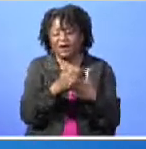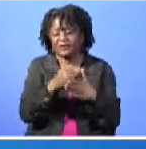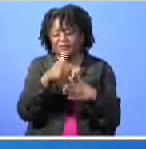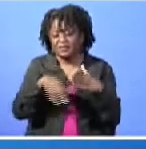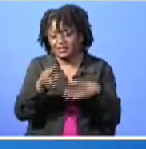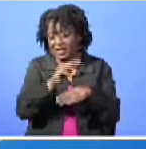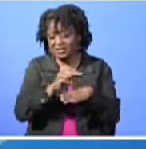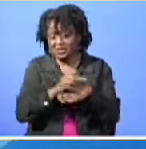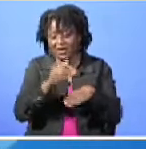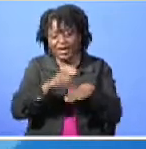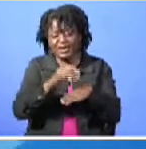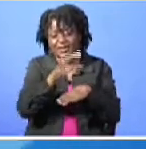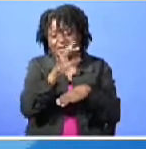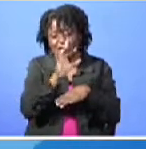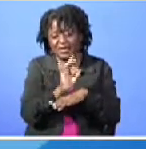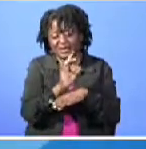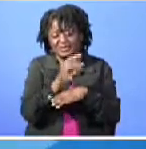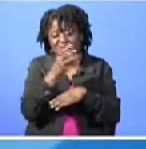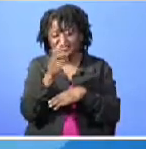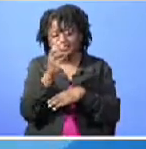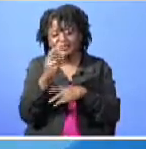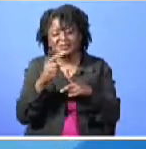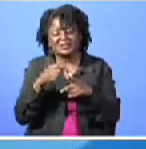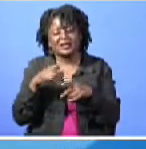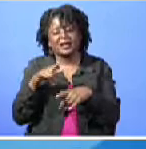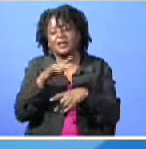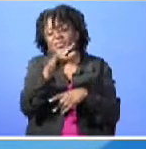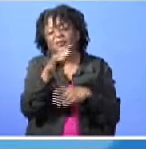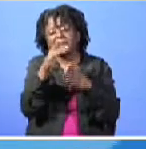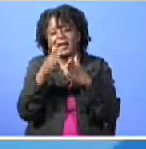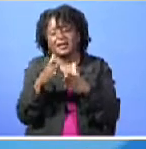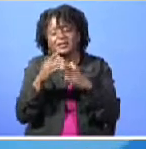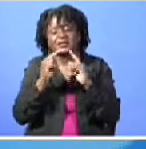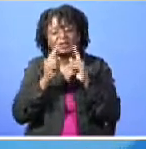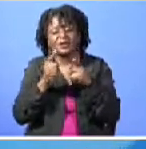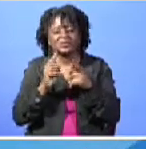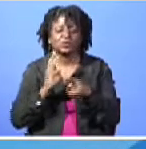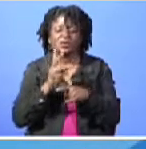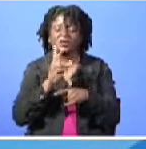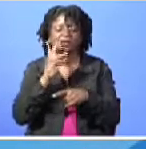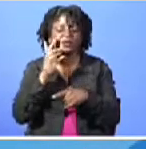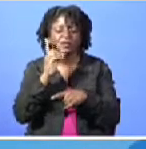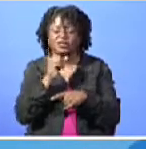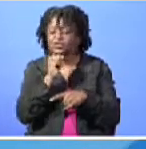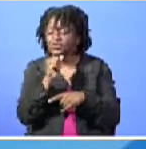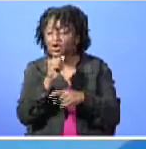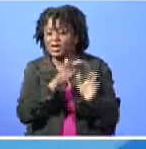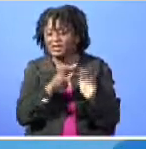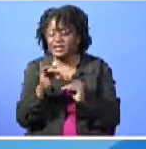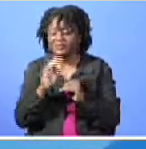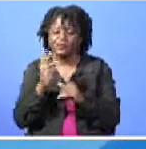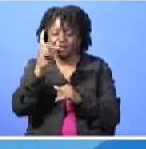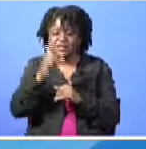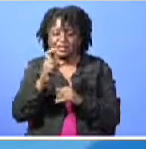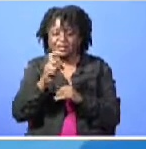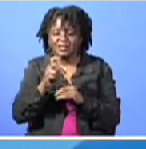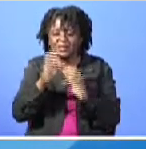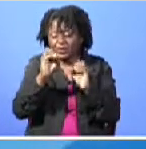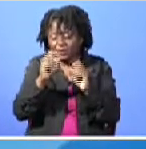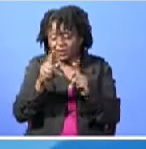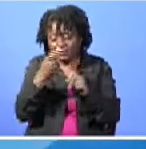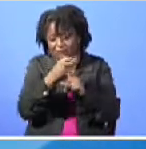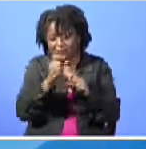8:16, but then the pilot announced that we couldn't leave because we needed clearance from the Ministry of Health. We didn't get off the plane